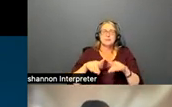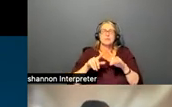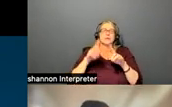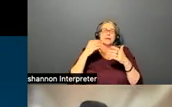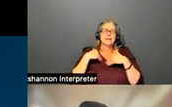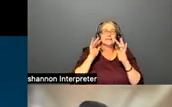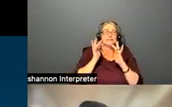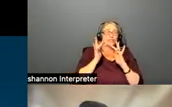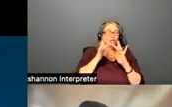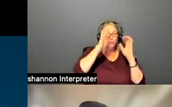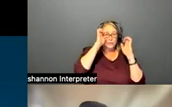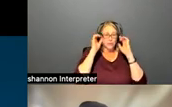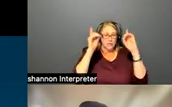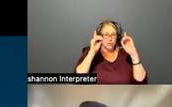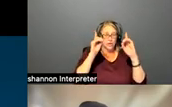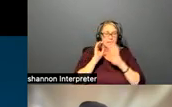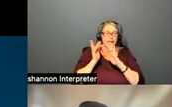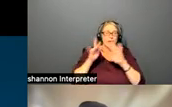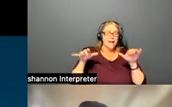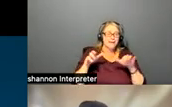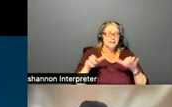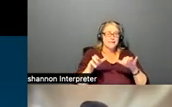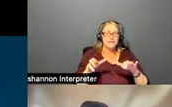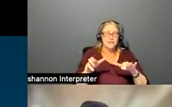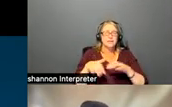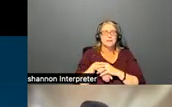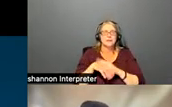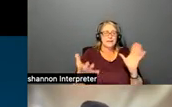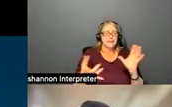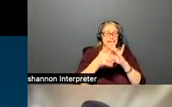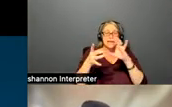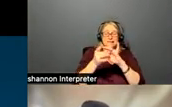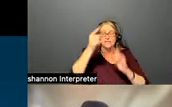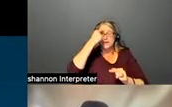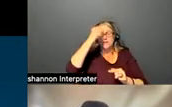education and internet activity connectivity to disabled people,